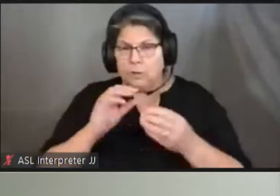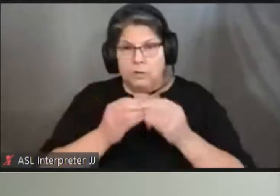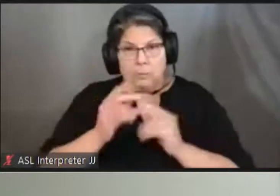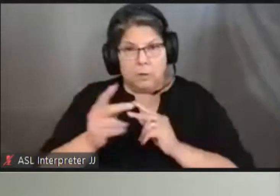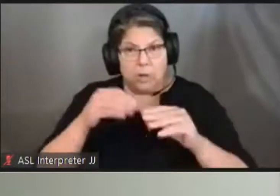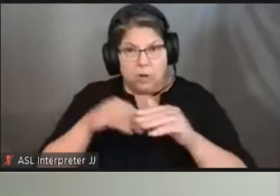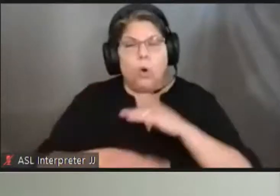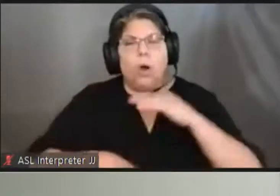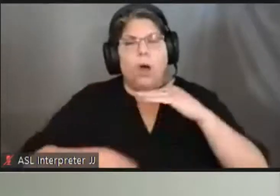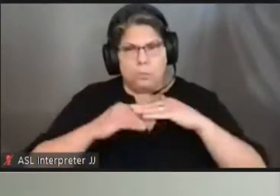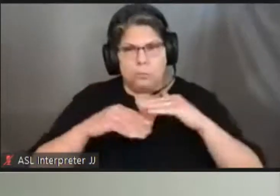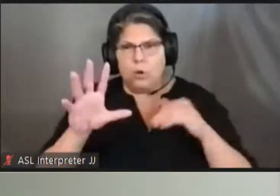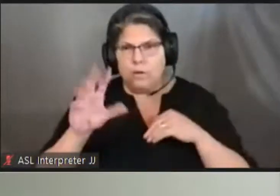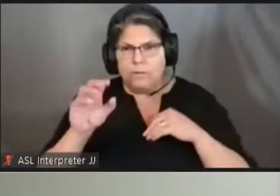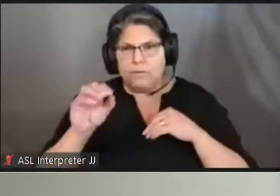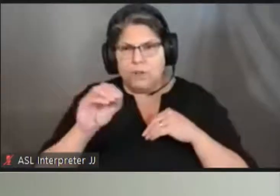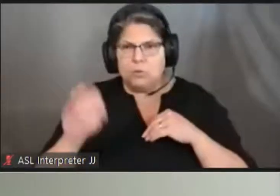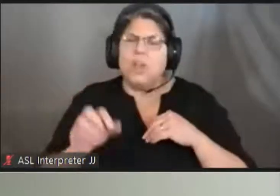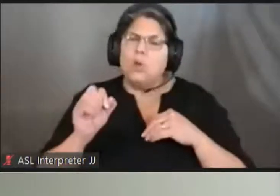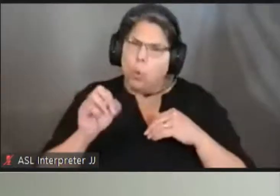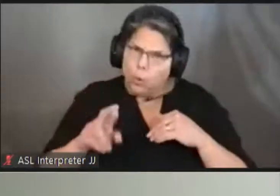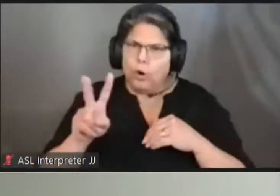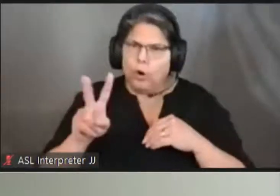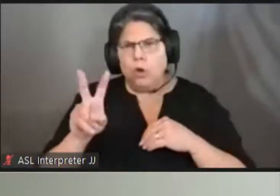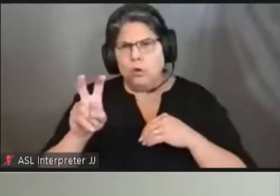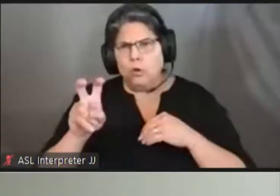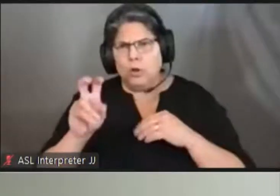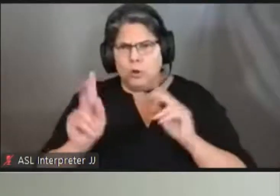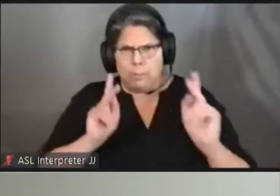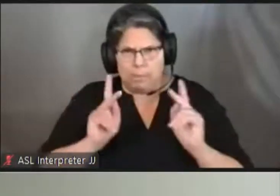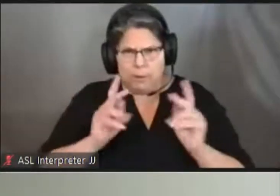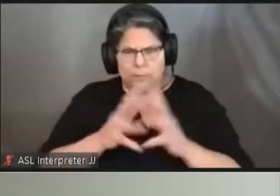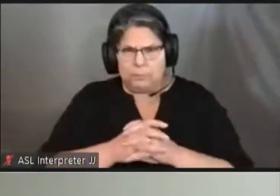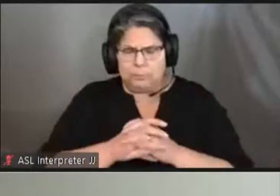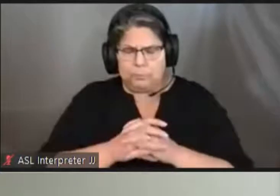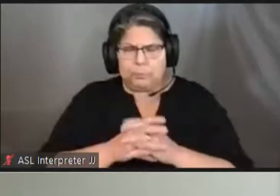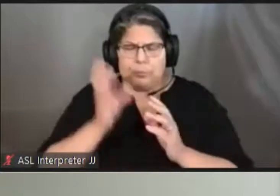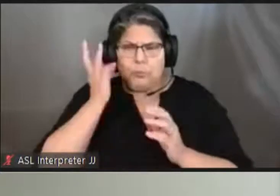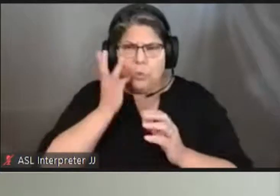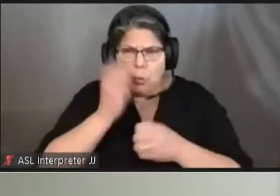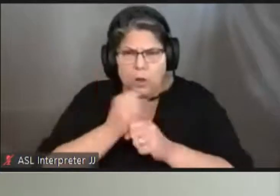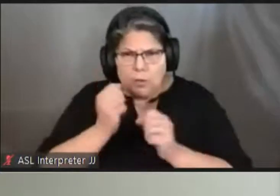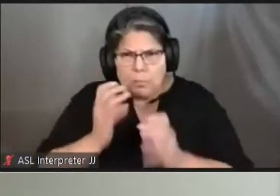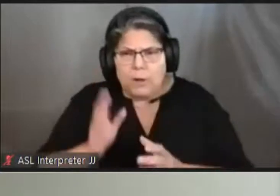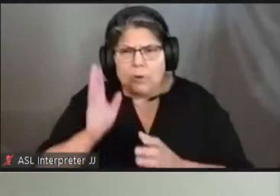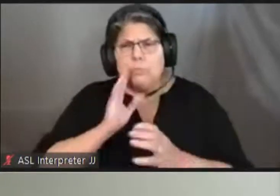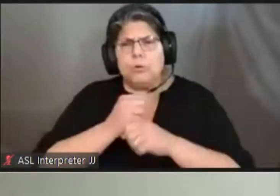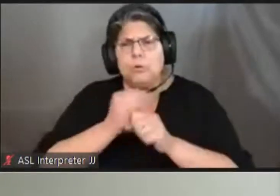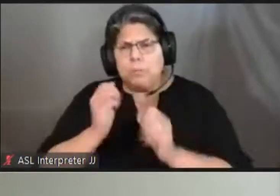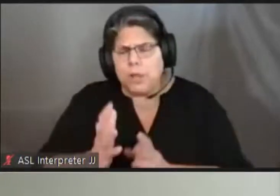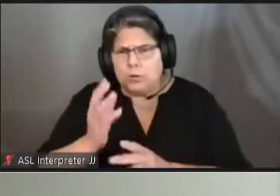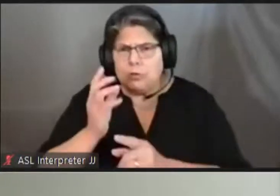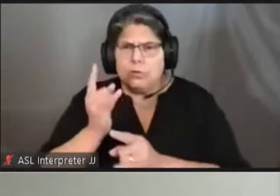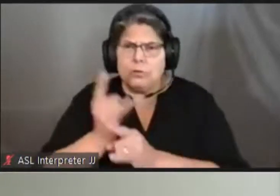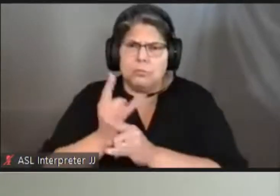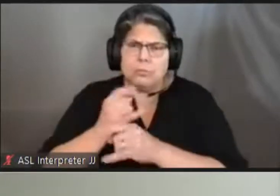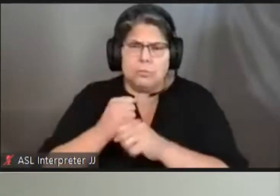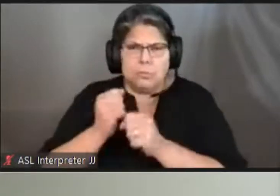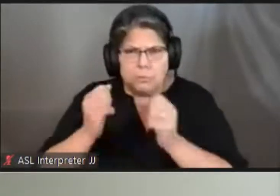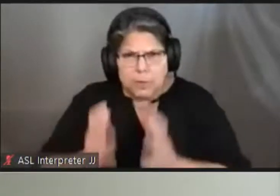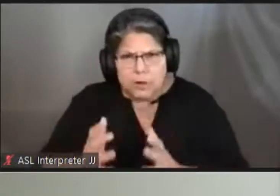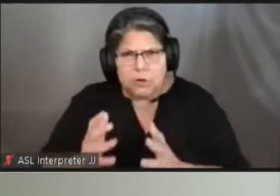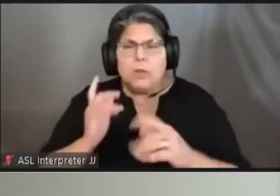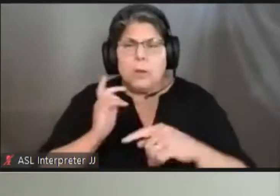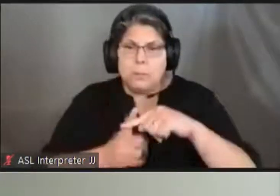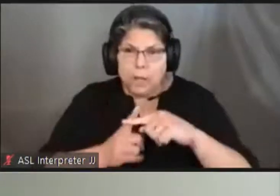to 50% or 200 people, and wineries, distilleries, and breweries that serve food would be the